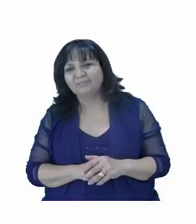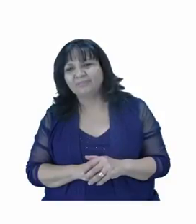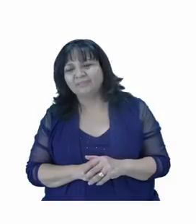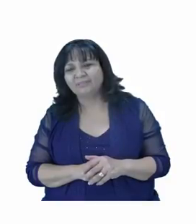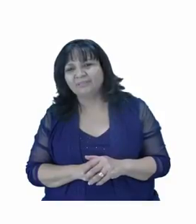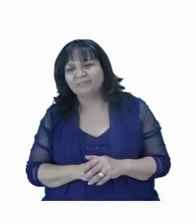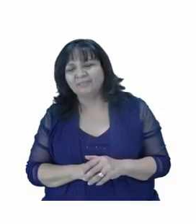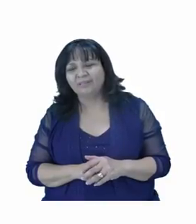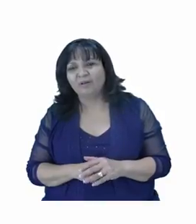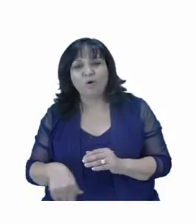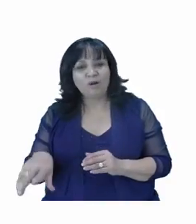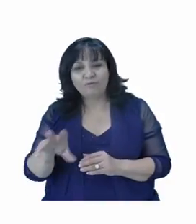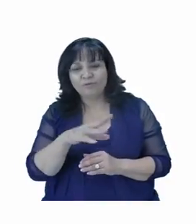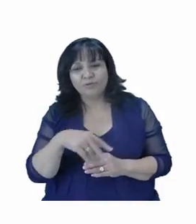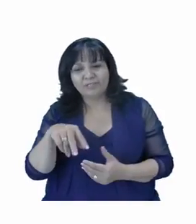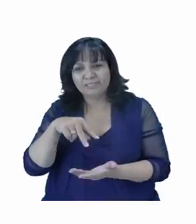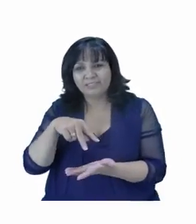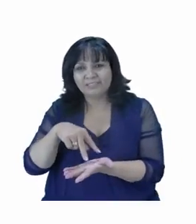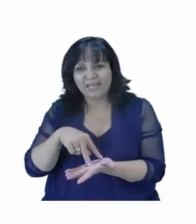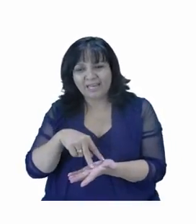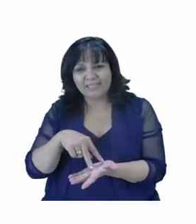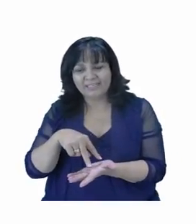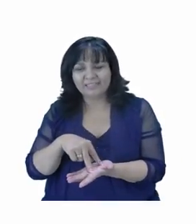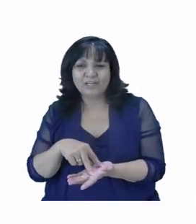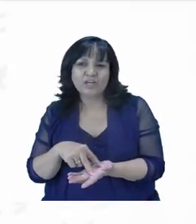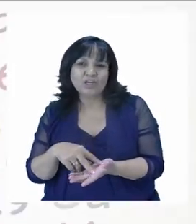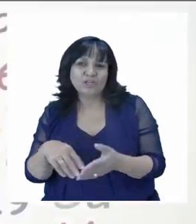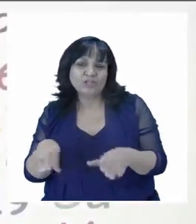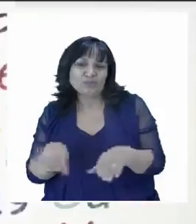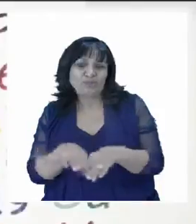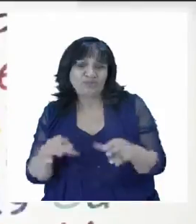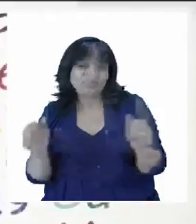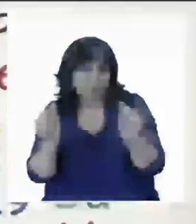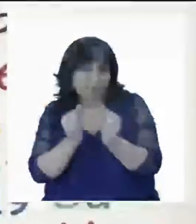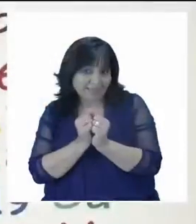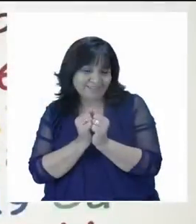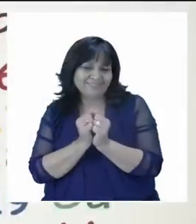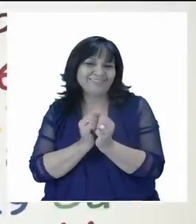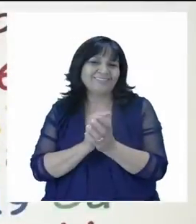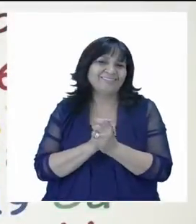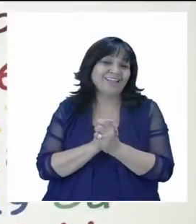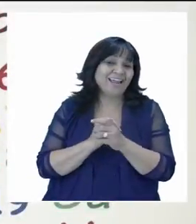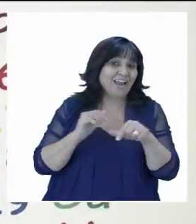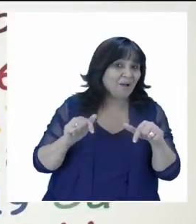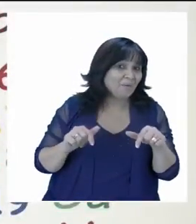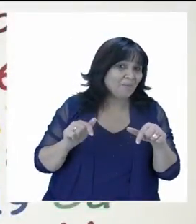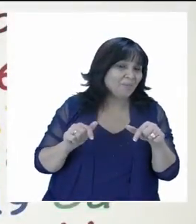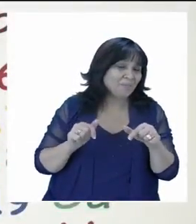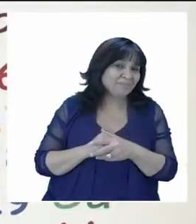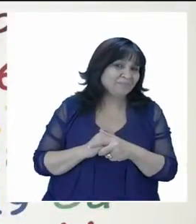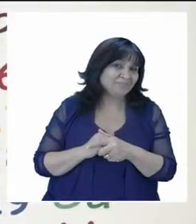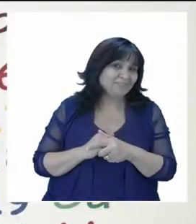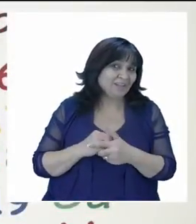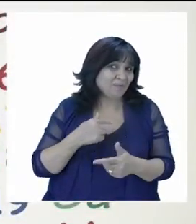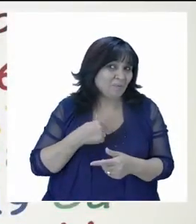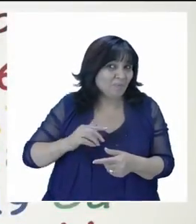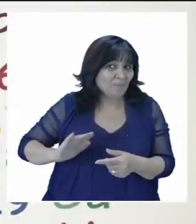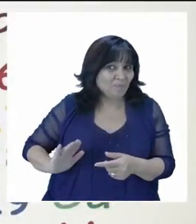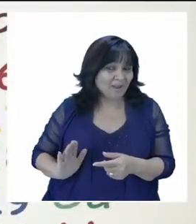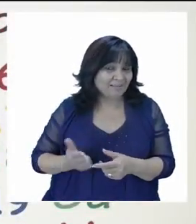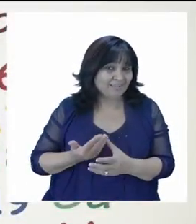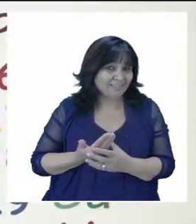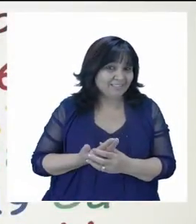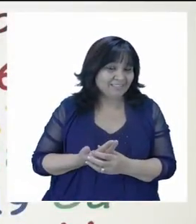up and we are going to do it together. Now, I want us to do the